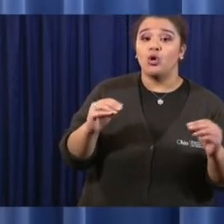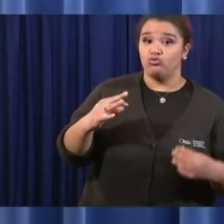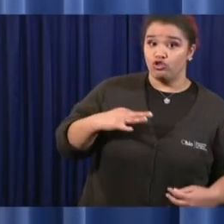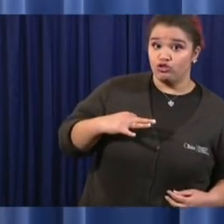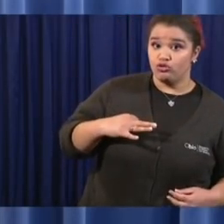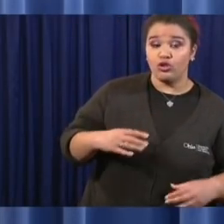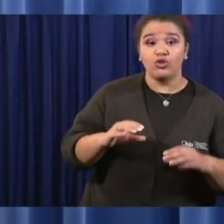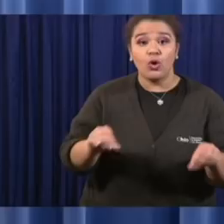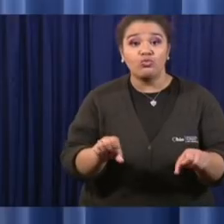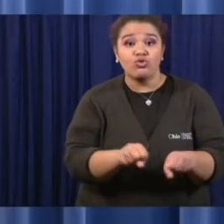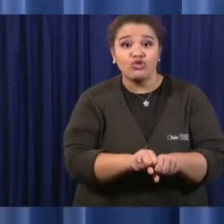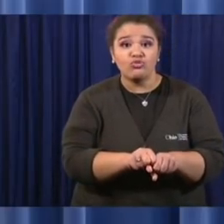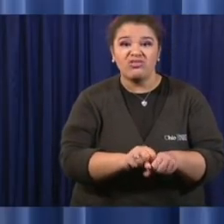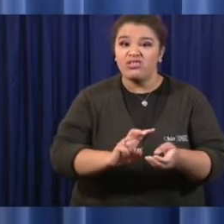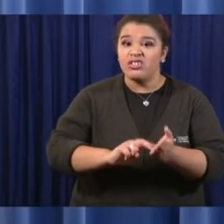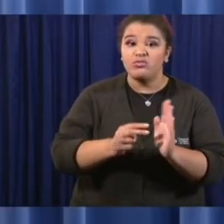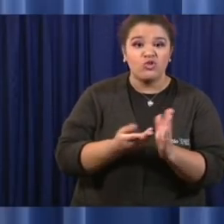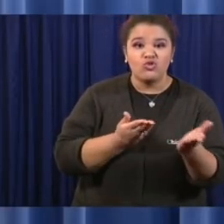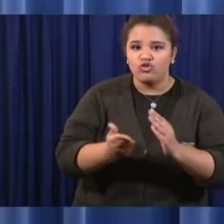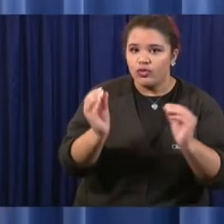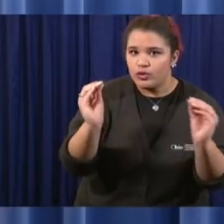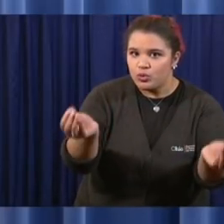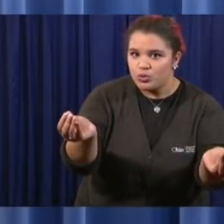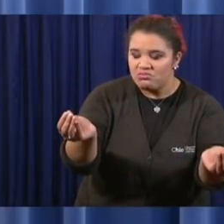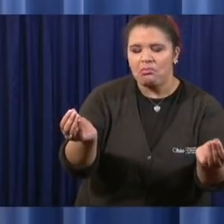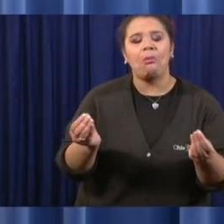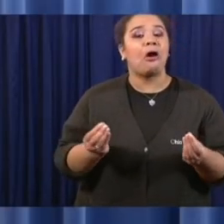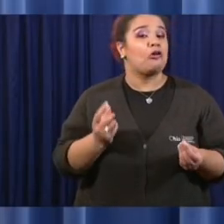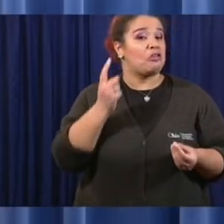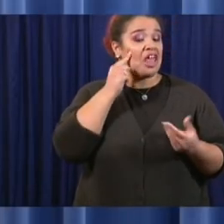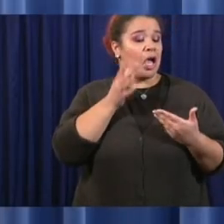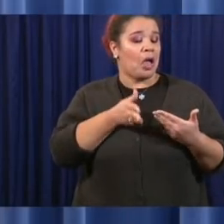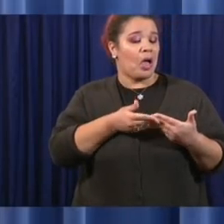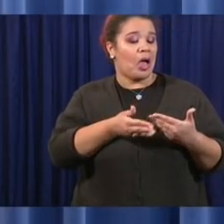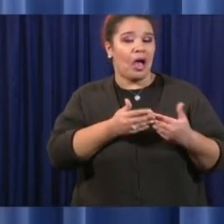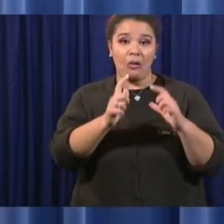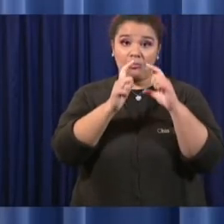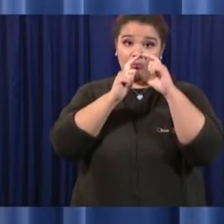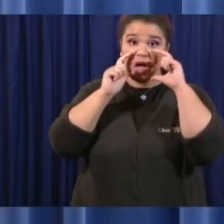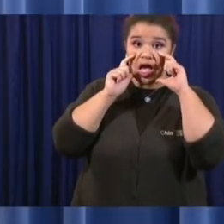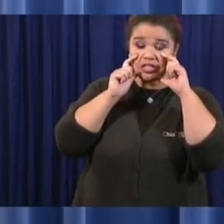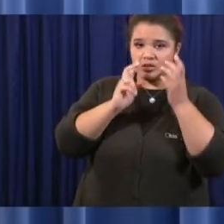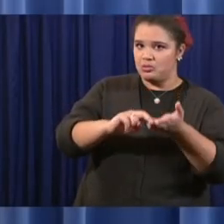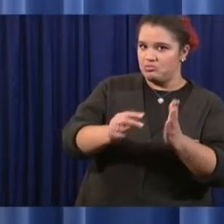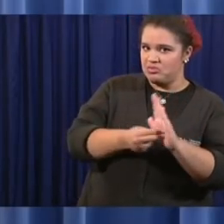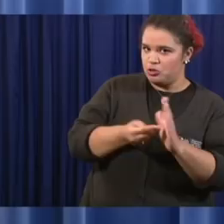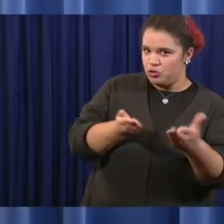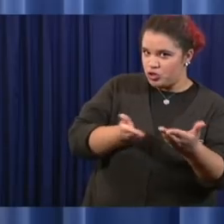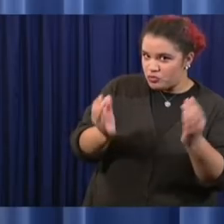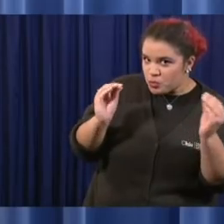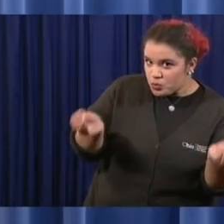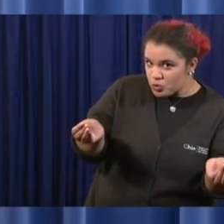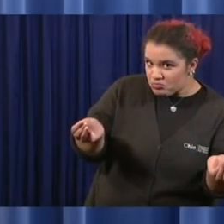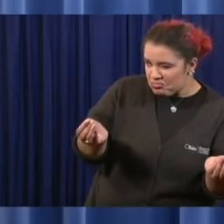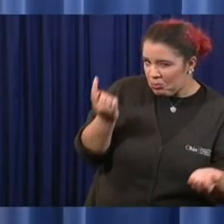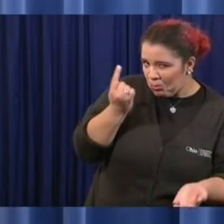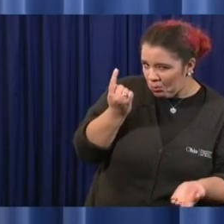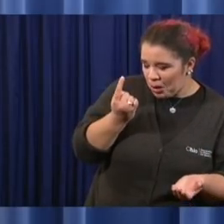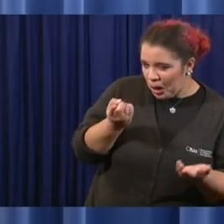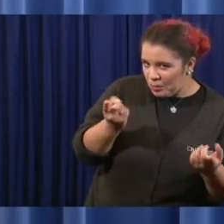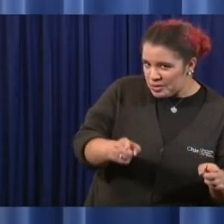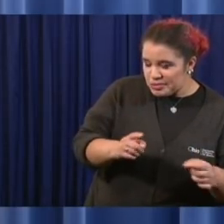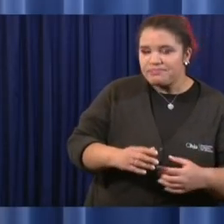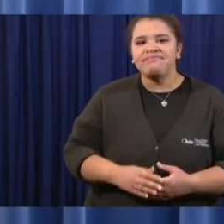with masks? No mask, no service. Also, just wondering, from a practical standpoint, people are